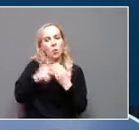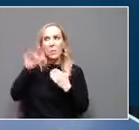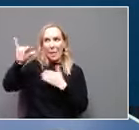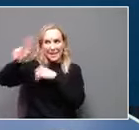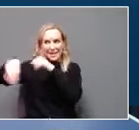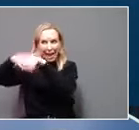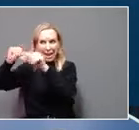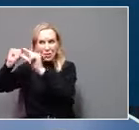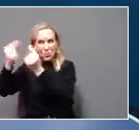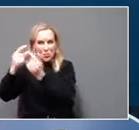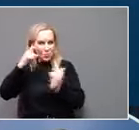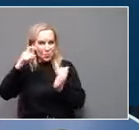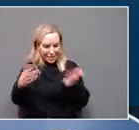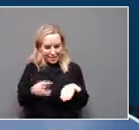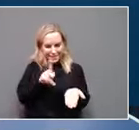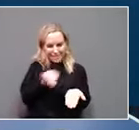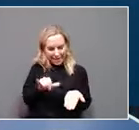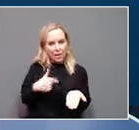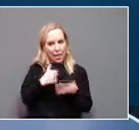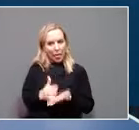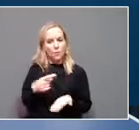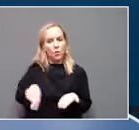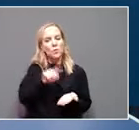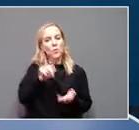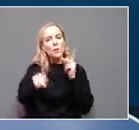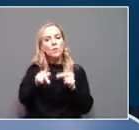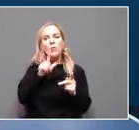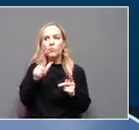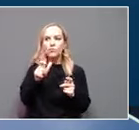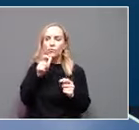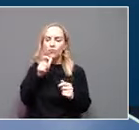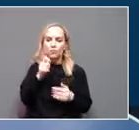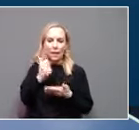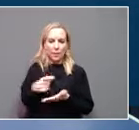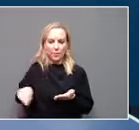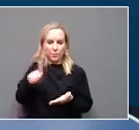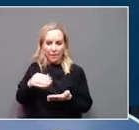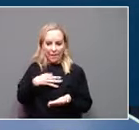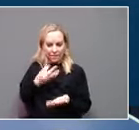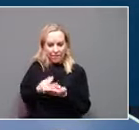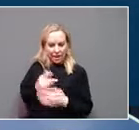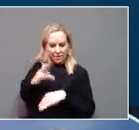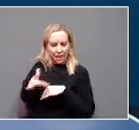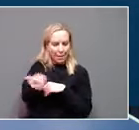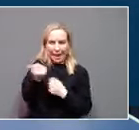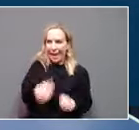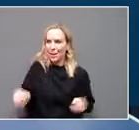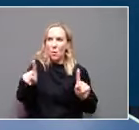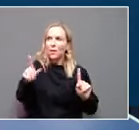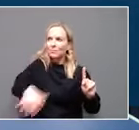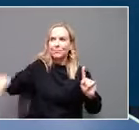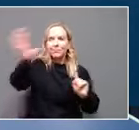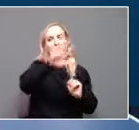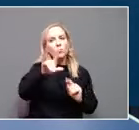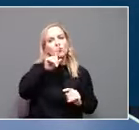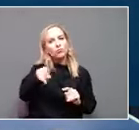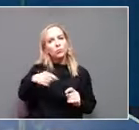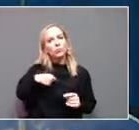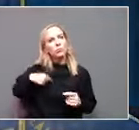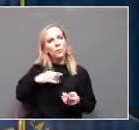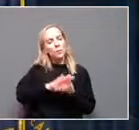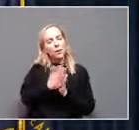our people with these funds that are available than just about anybody else. That ought to make us really proud. That's being there